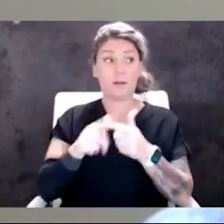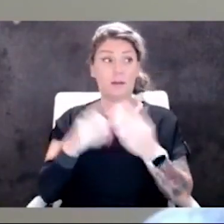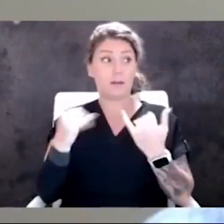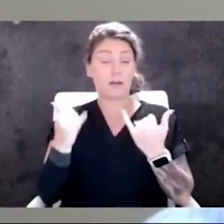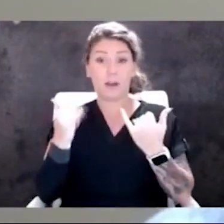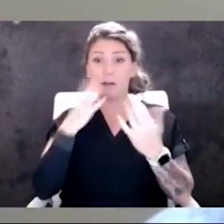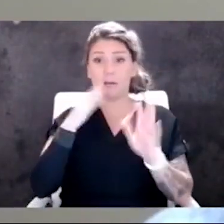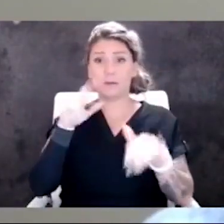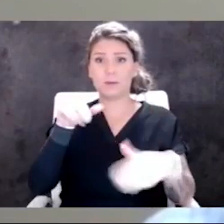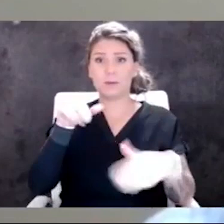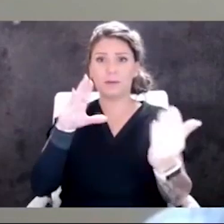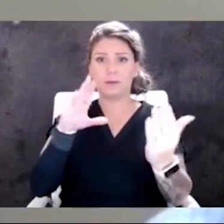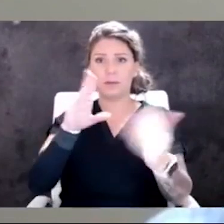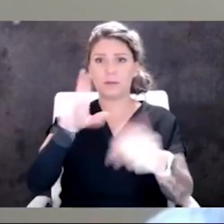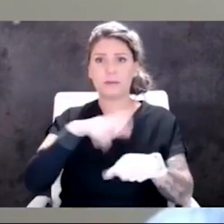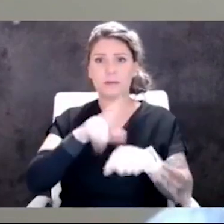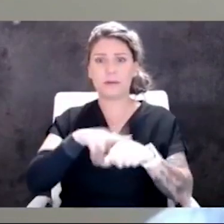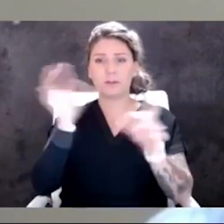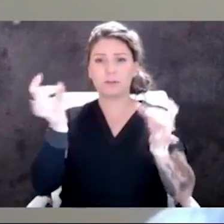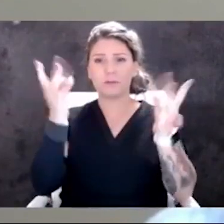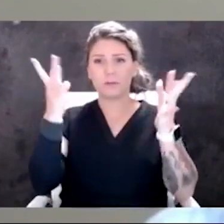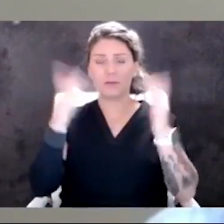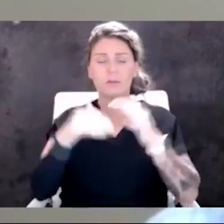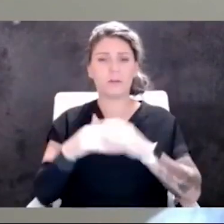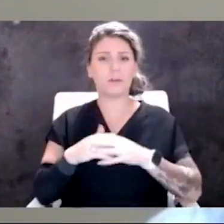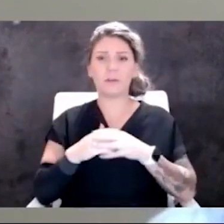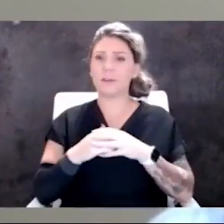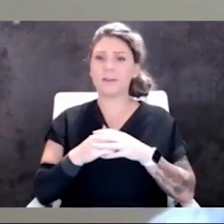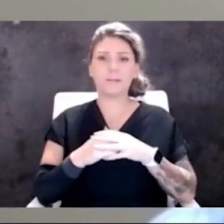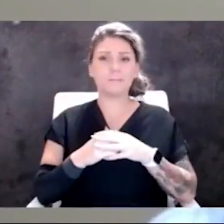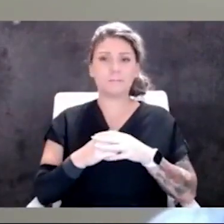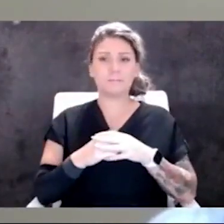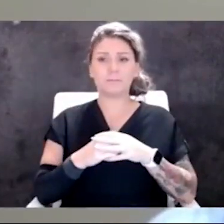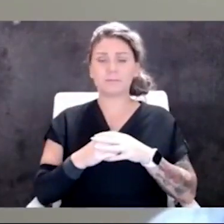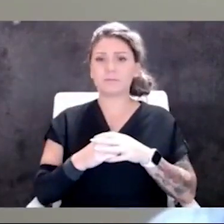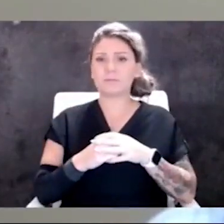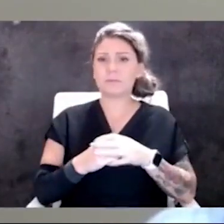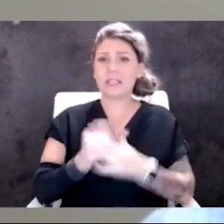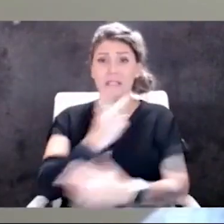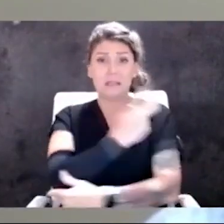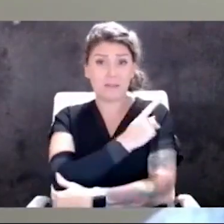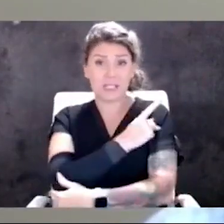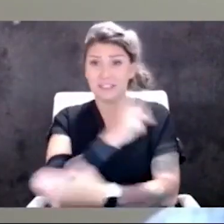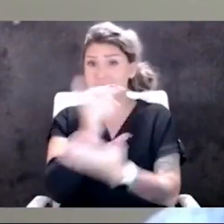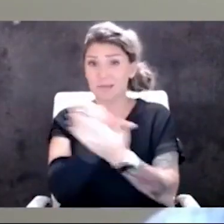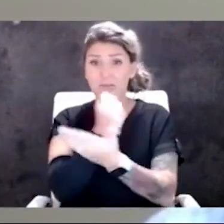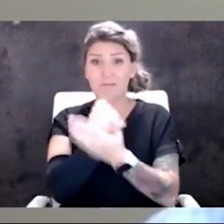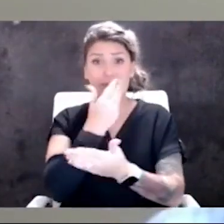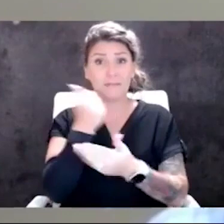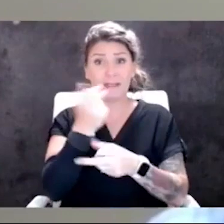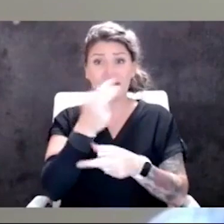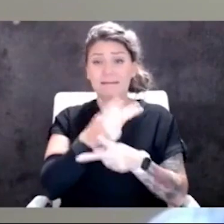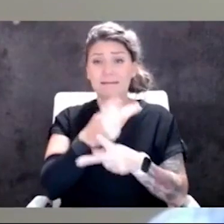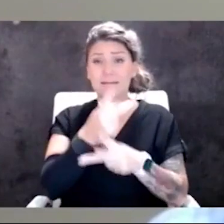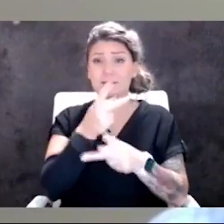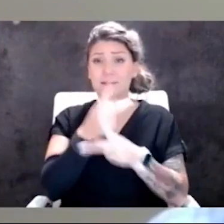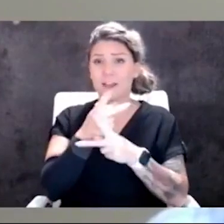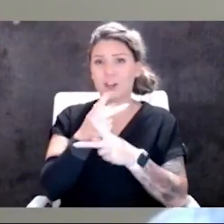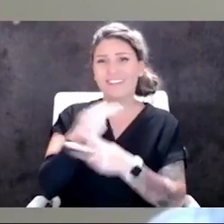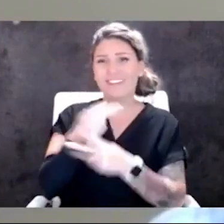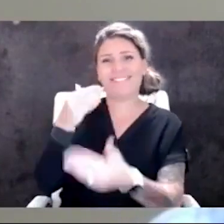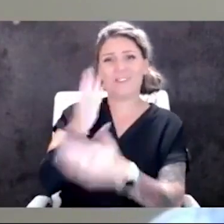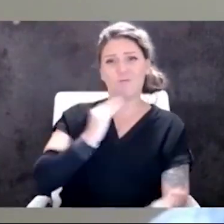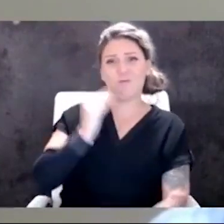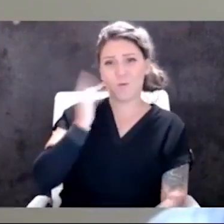this national crisis, where patients deserve the best care that they can have close to home, and